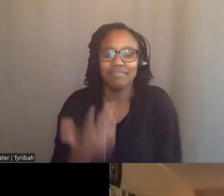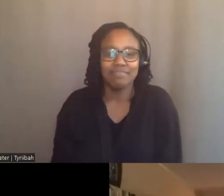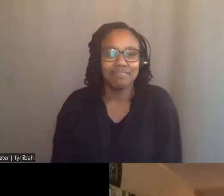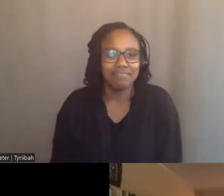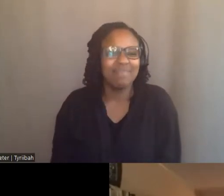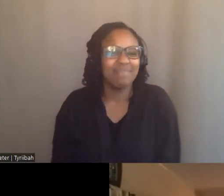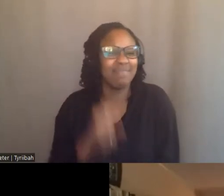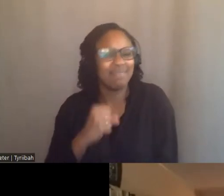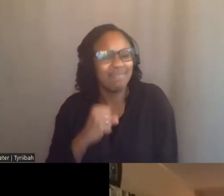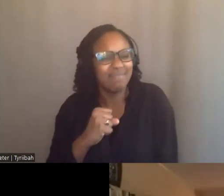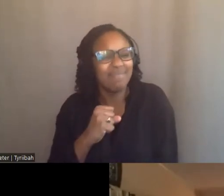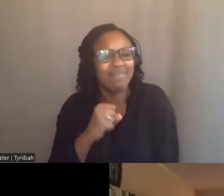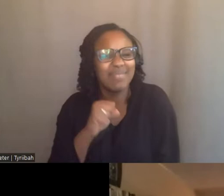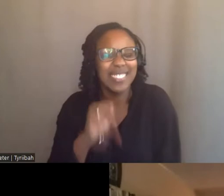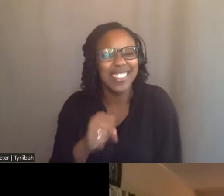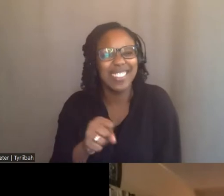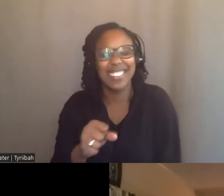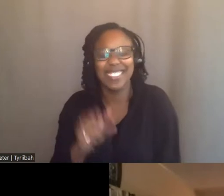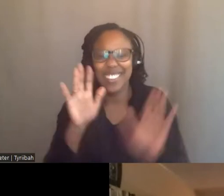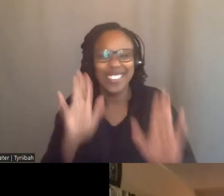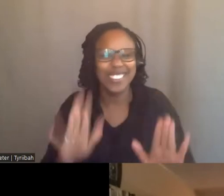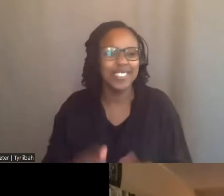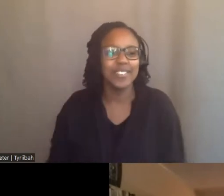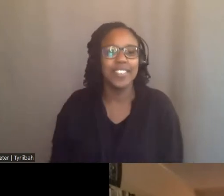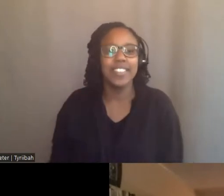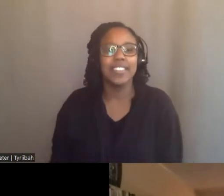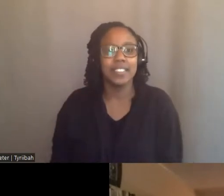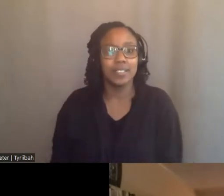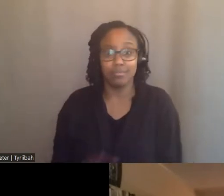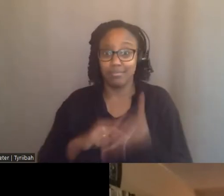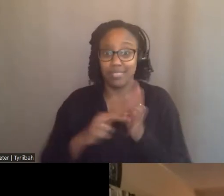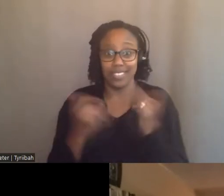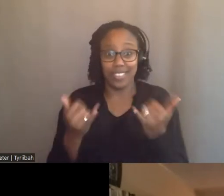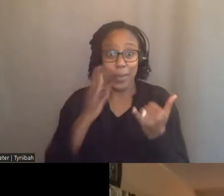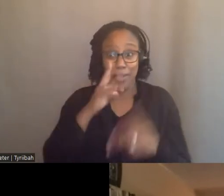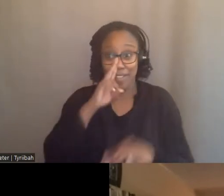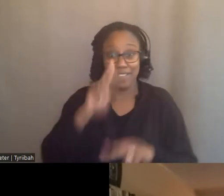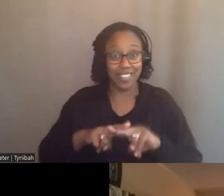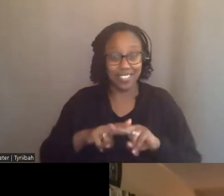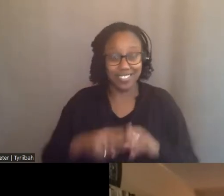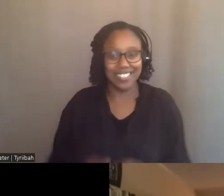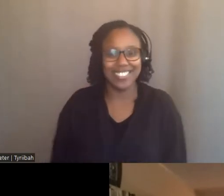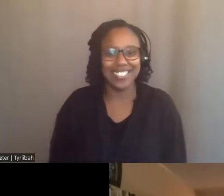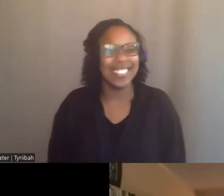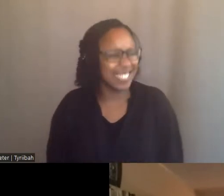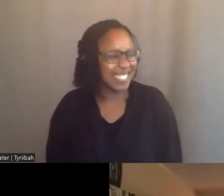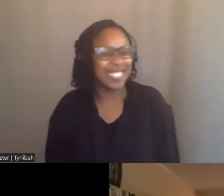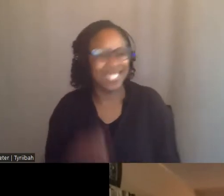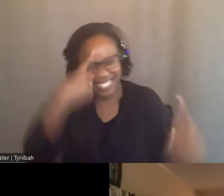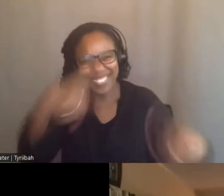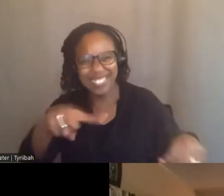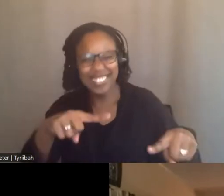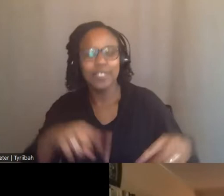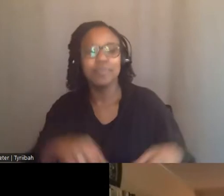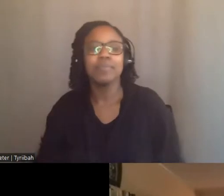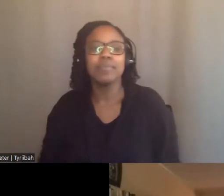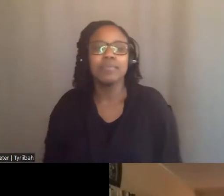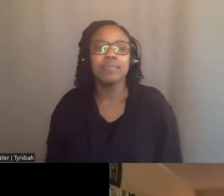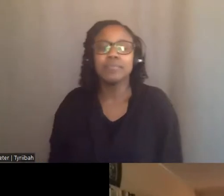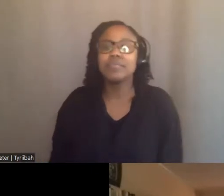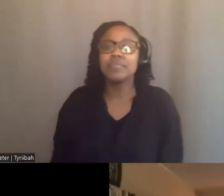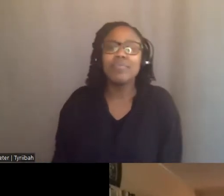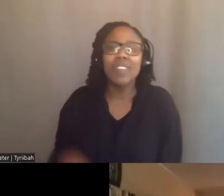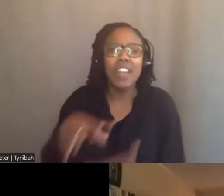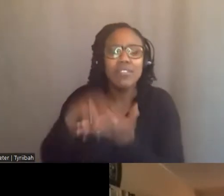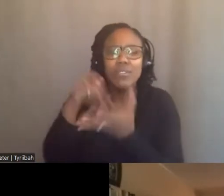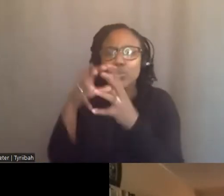Right on. Well, we're going to have fun today then. And I just learned so much from reading your book. Thank you